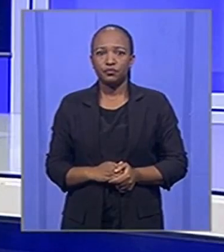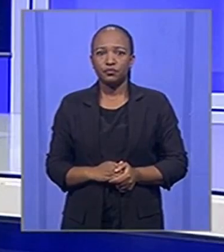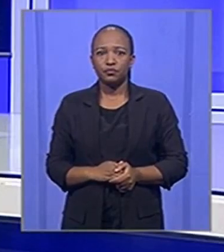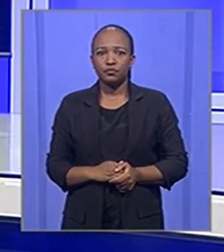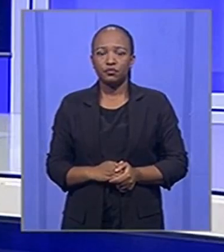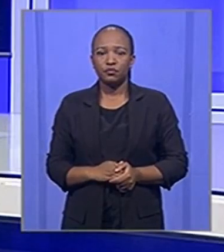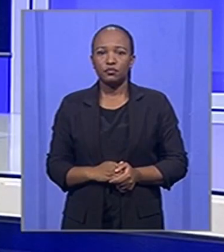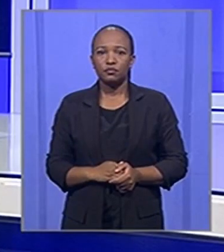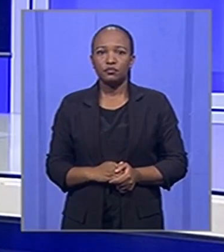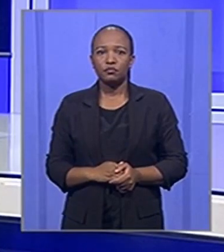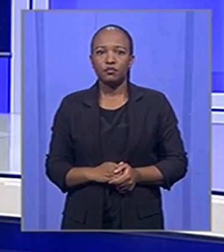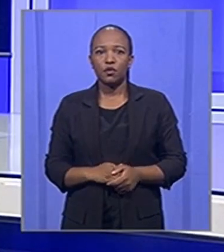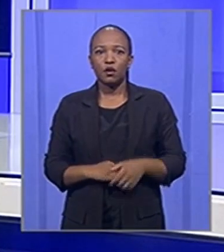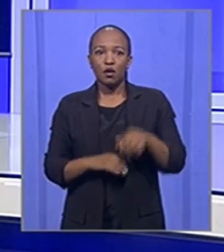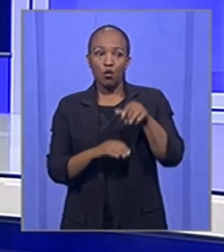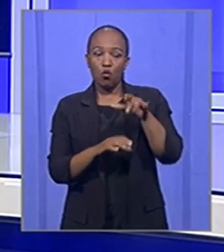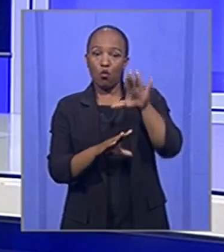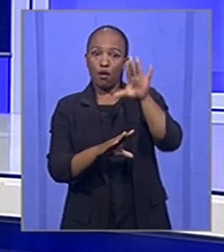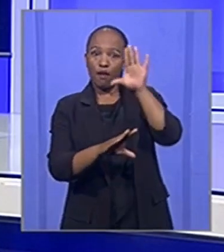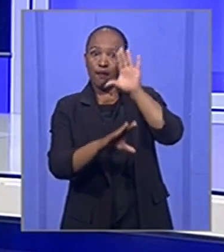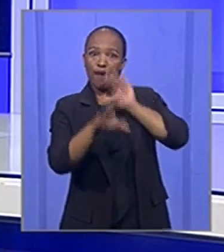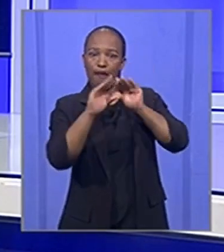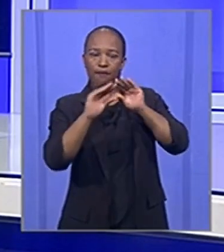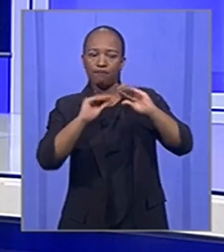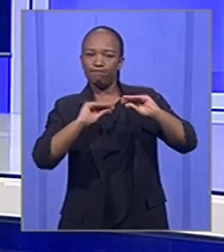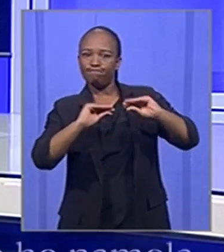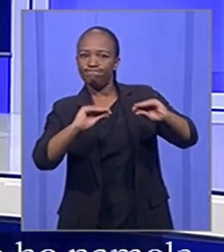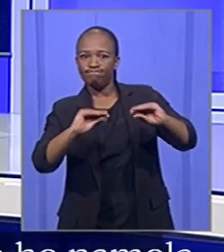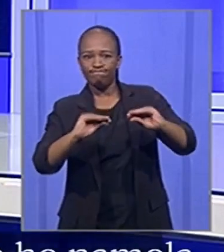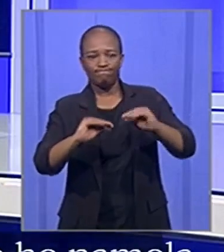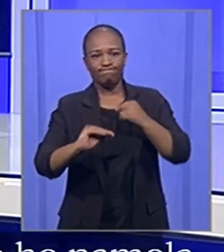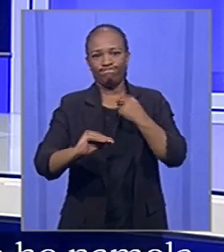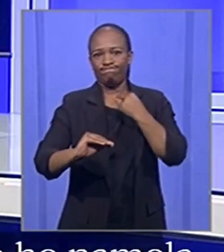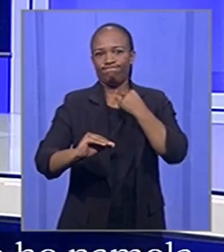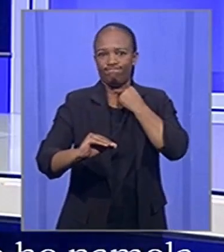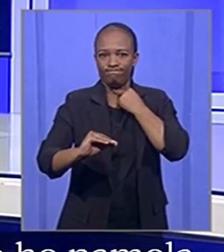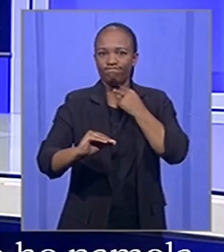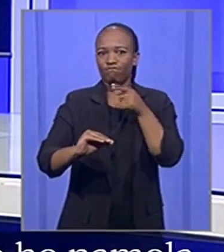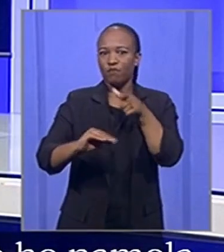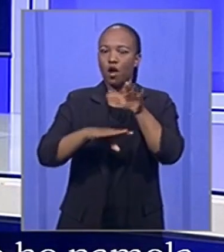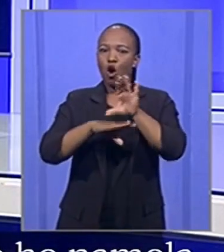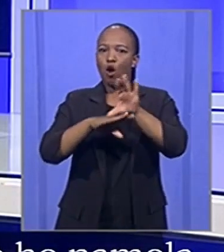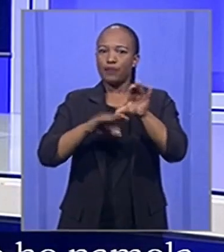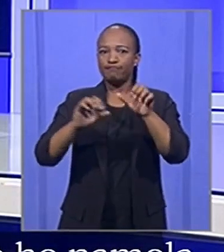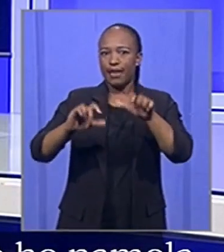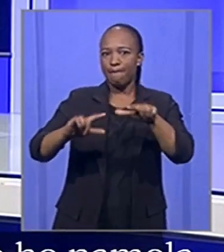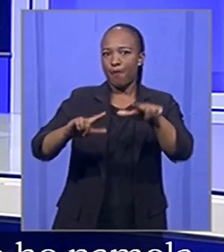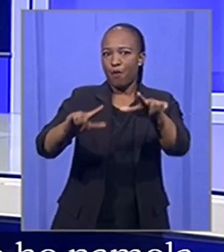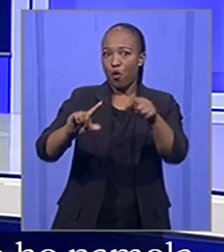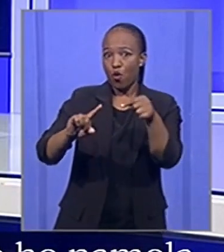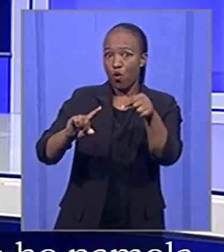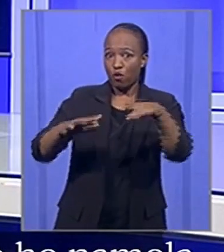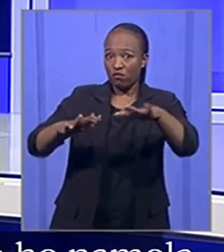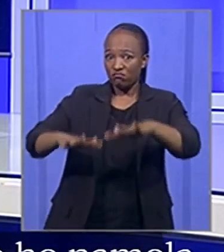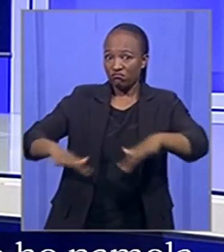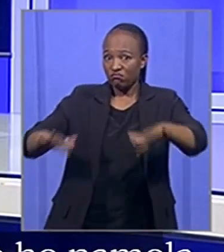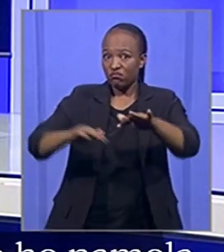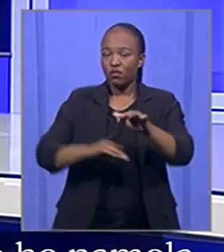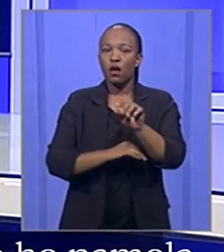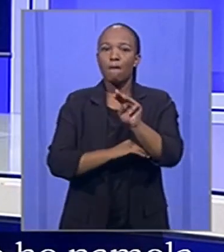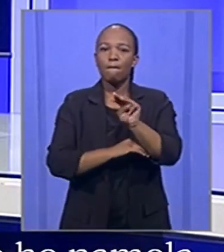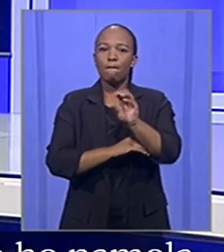Ho ruta le ho ithuta ho sitisitswe College ya Waterberg TVET e Mokopane Limpopo. Sena se